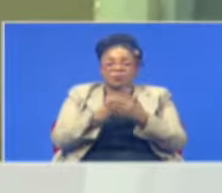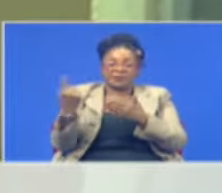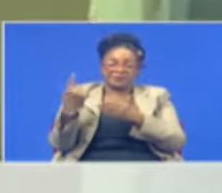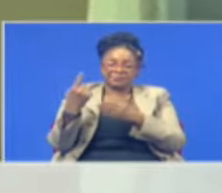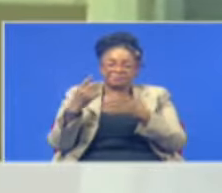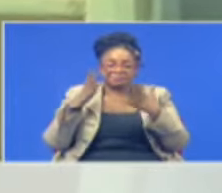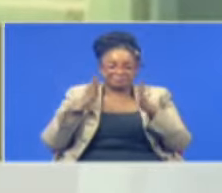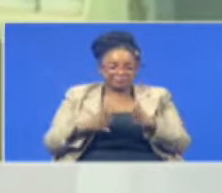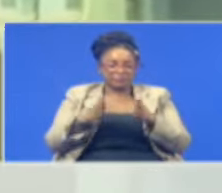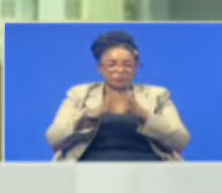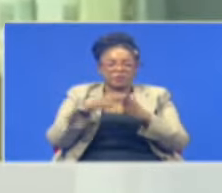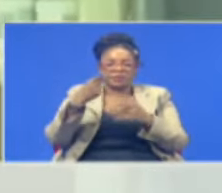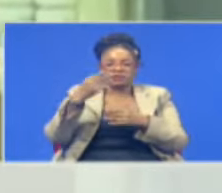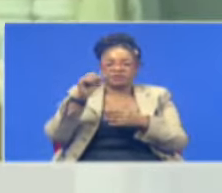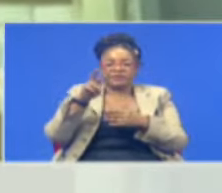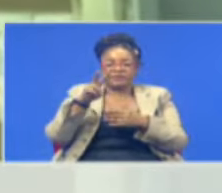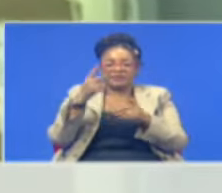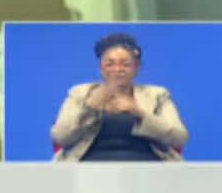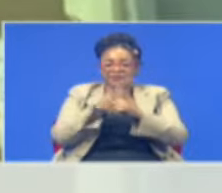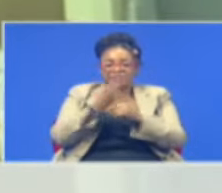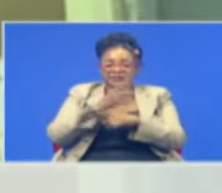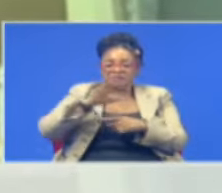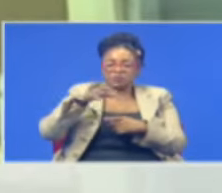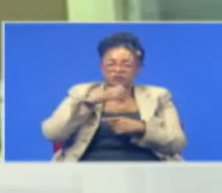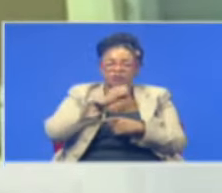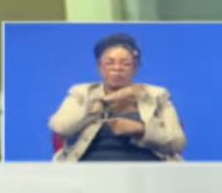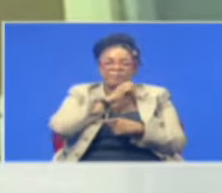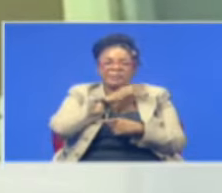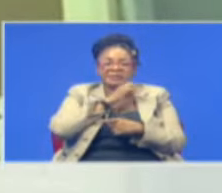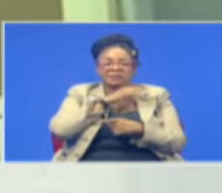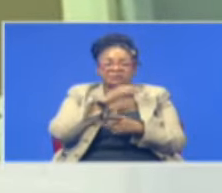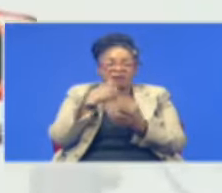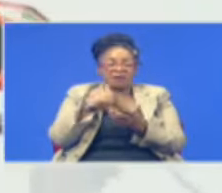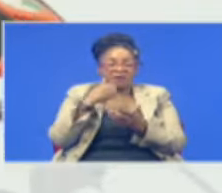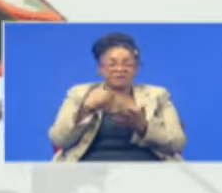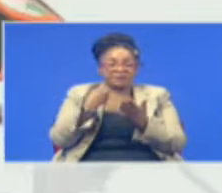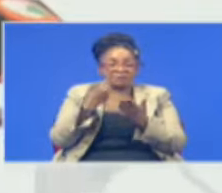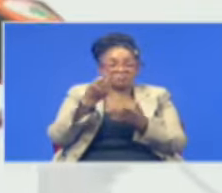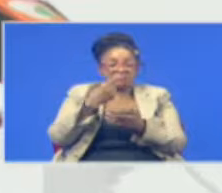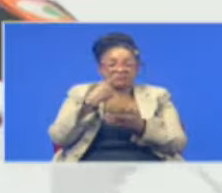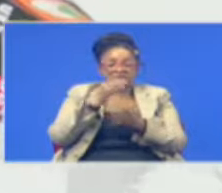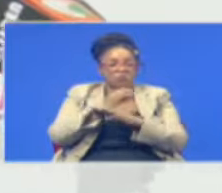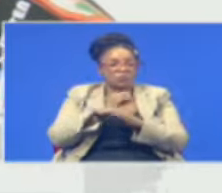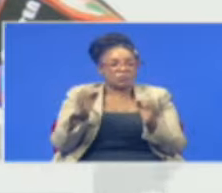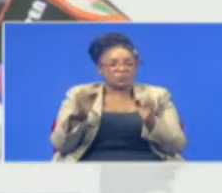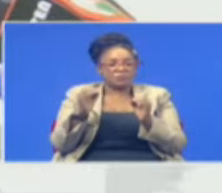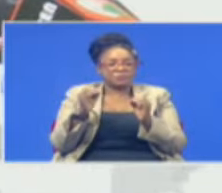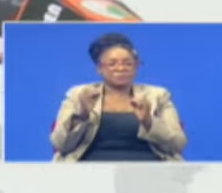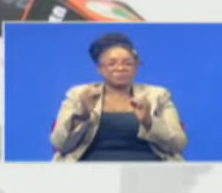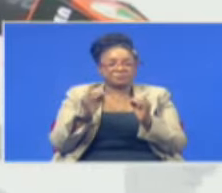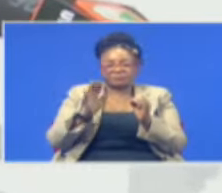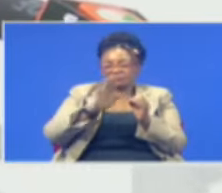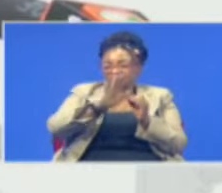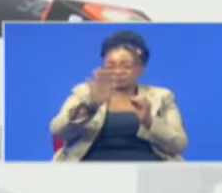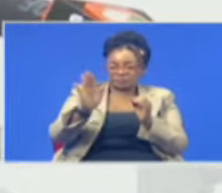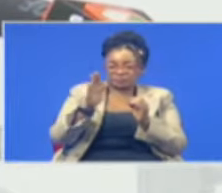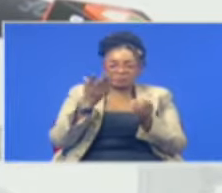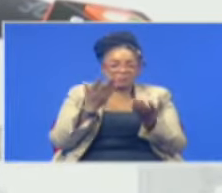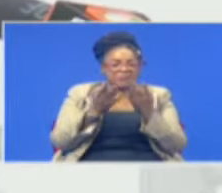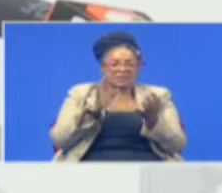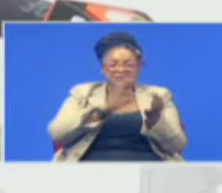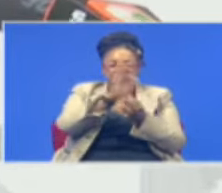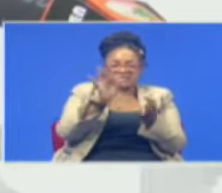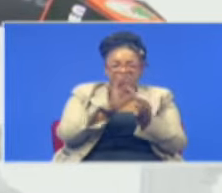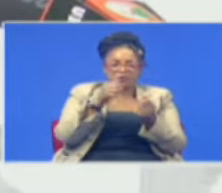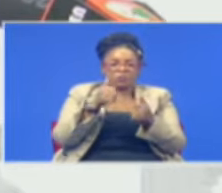in various parts of the country have complained of depleted stocks. Those probably are specific which we need to go